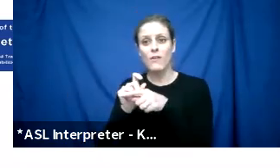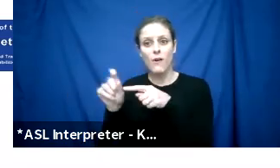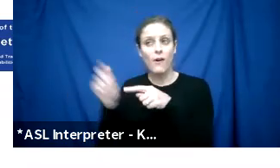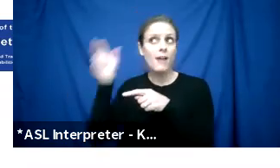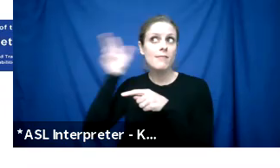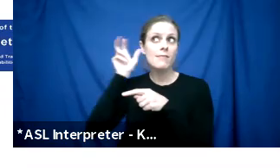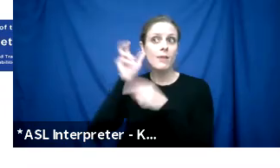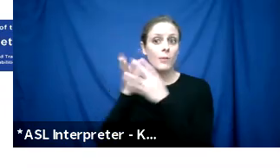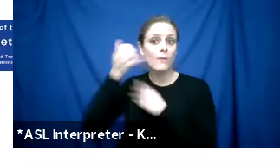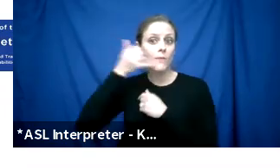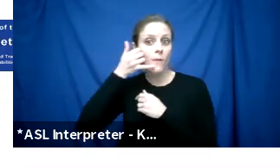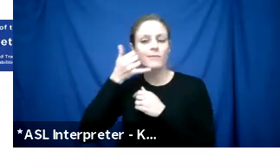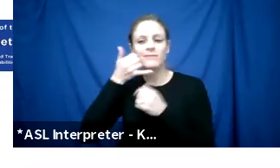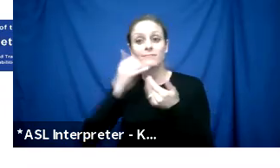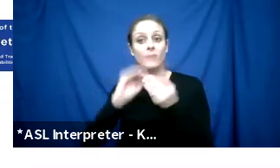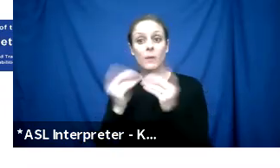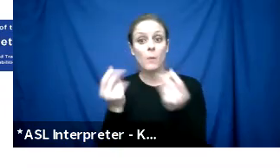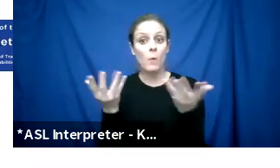dial